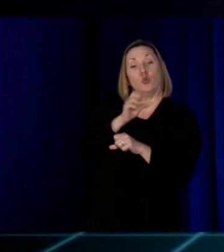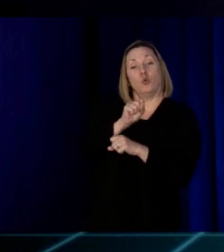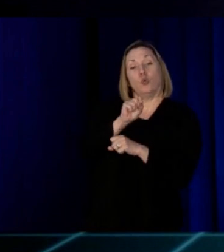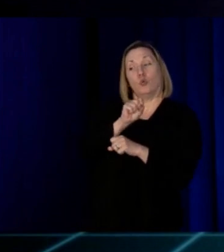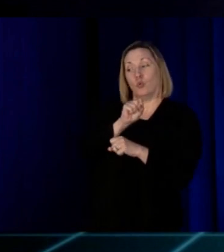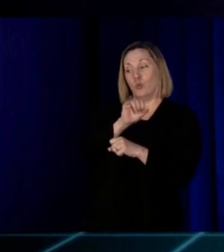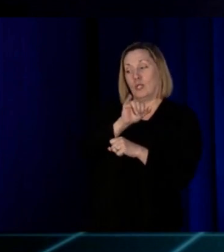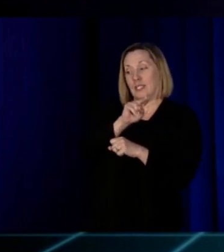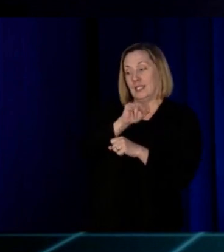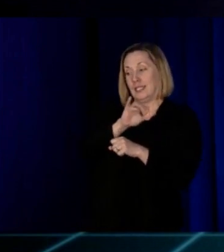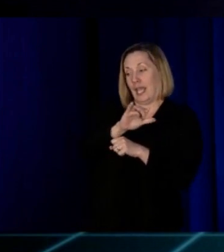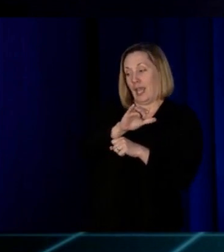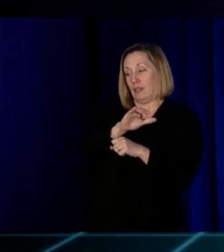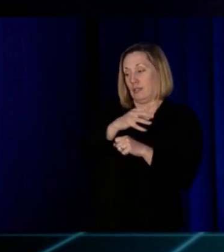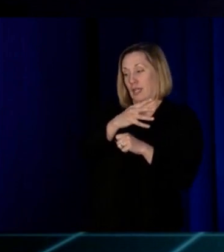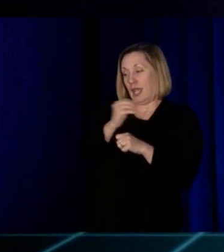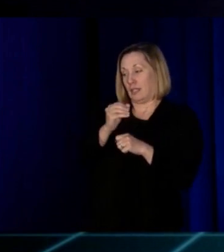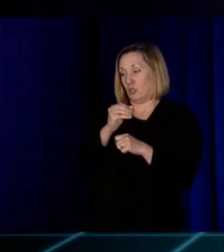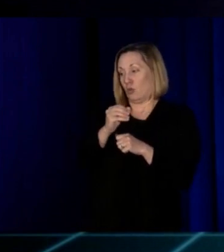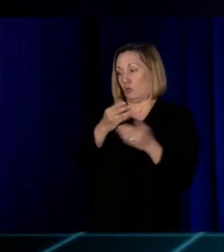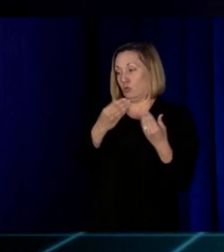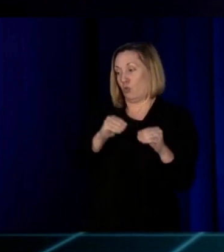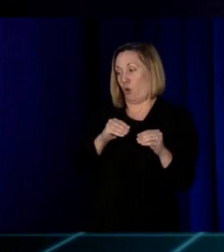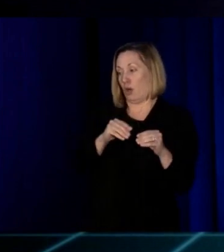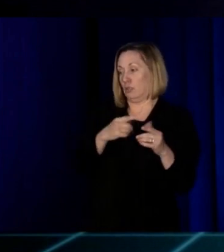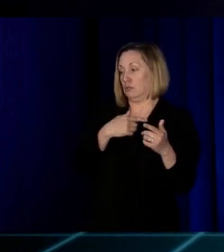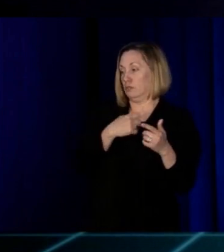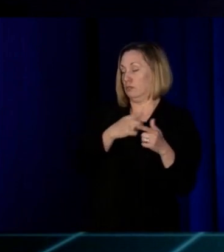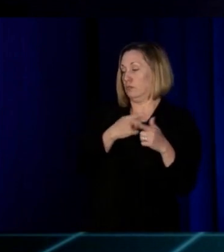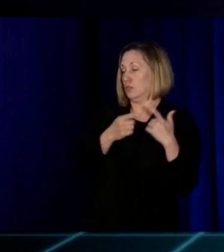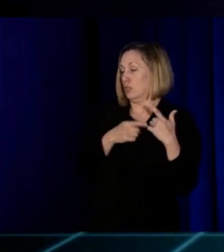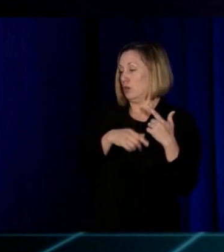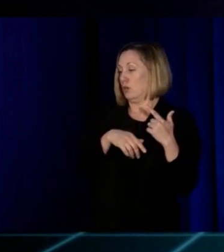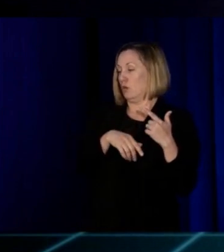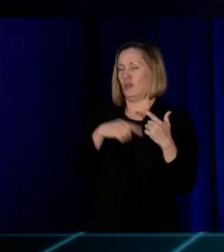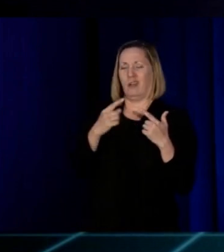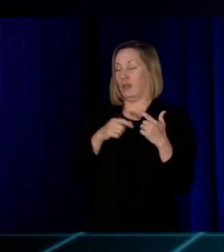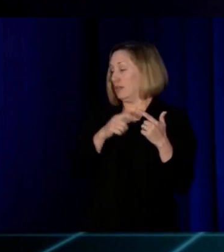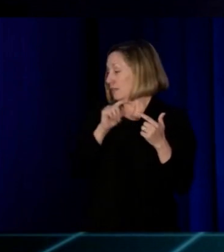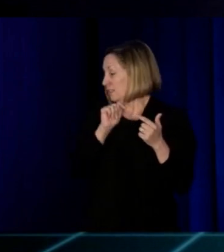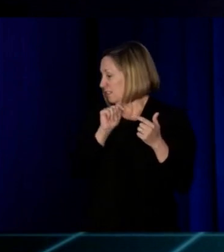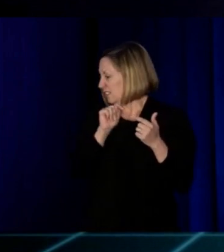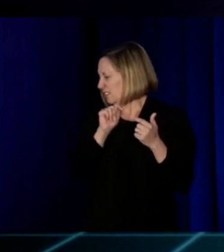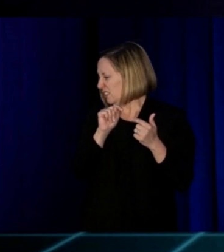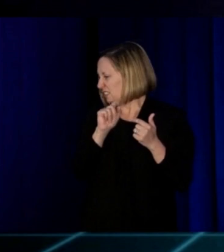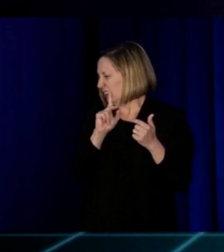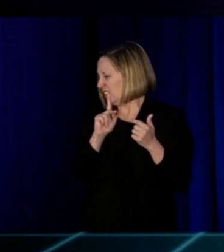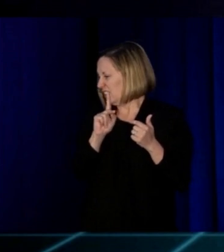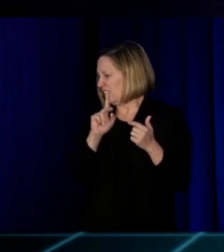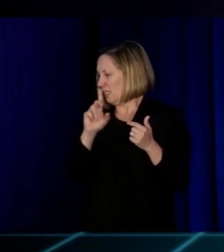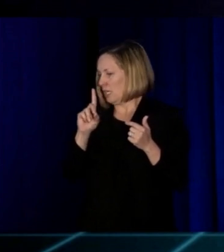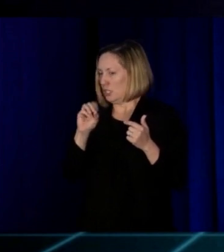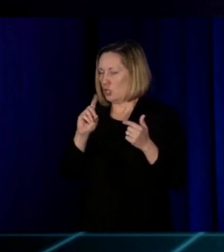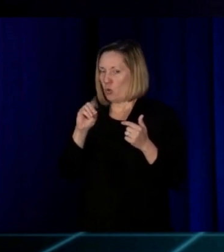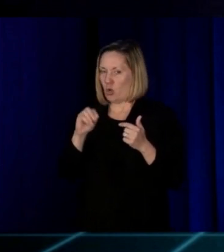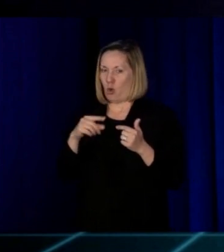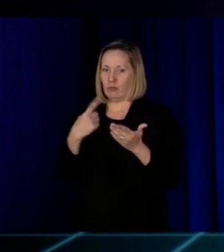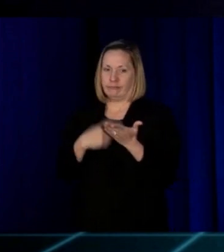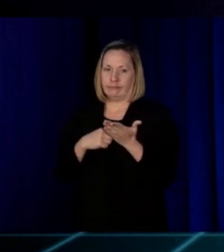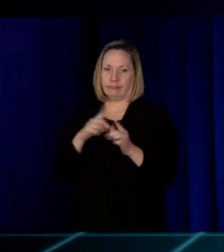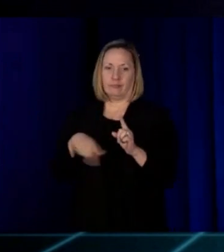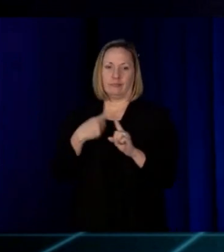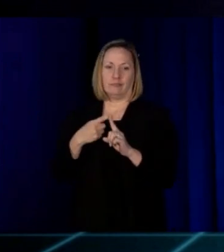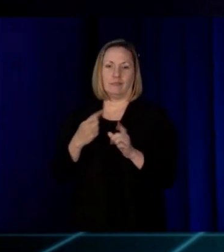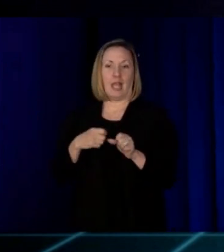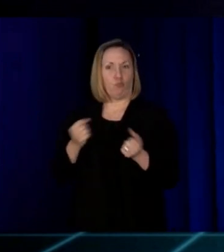store. Really awesome hook. And so TK Dodo talked about this. I really recommend you read this. But with use